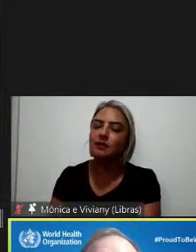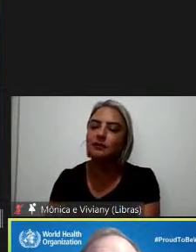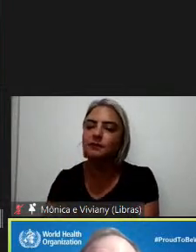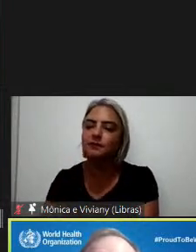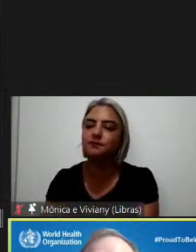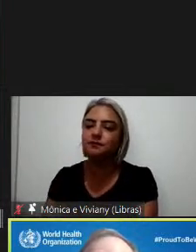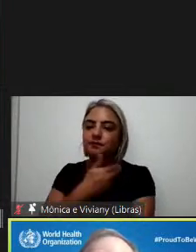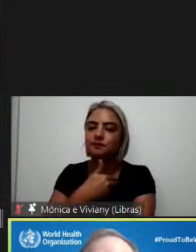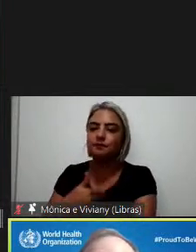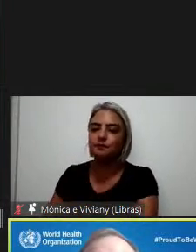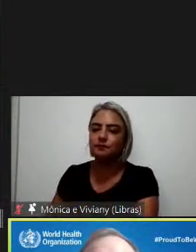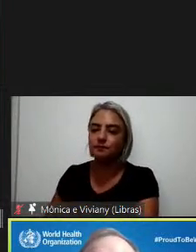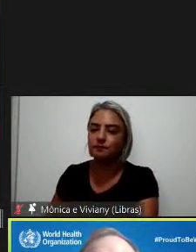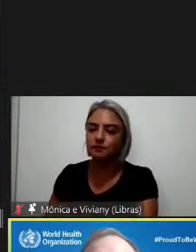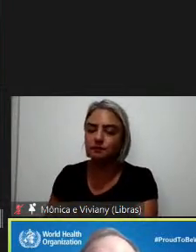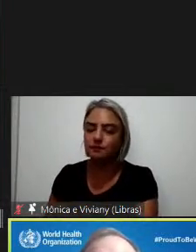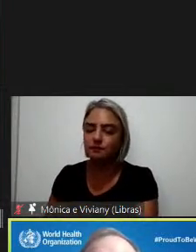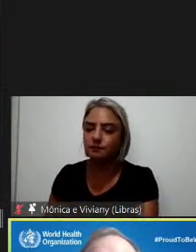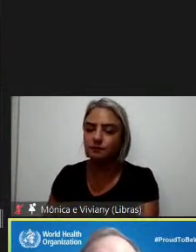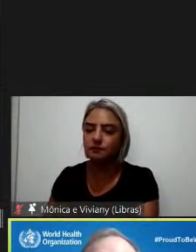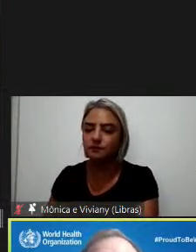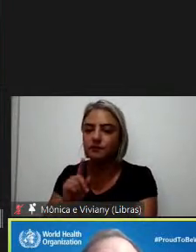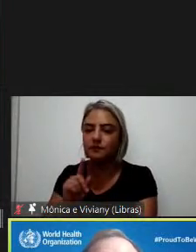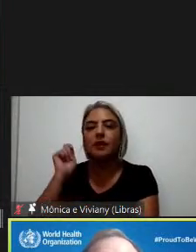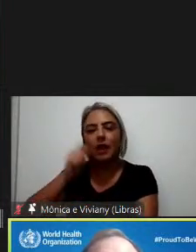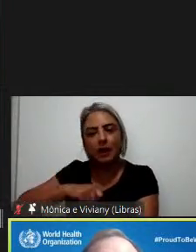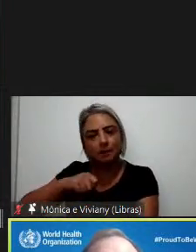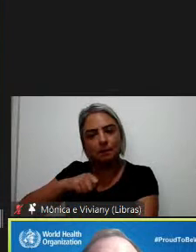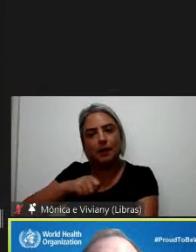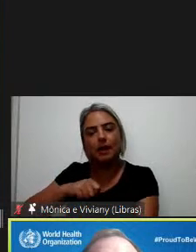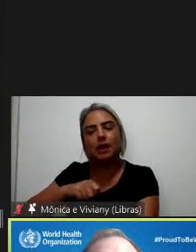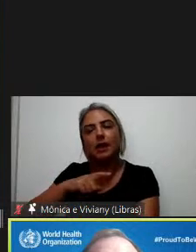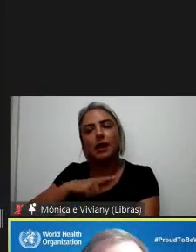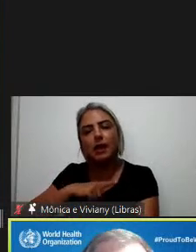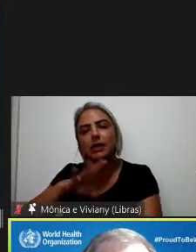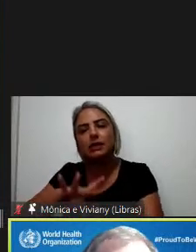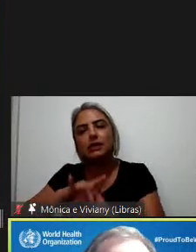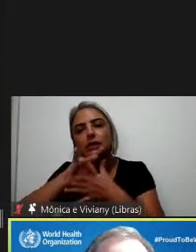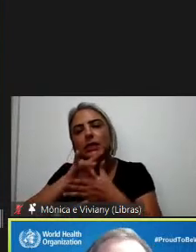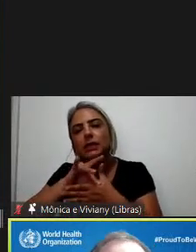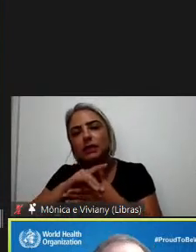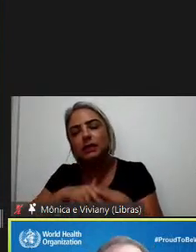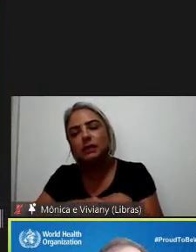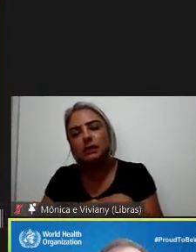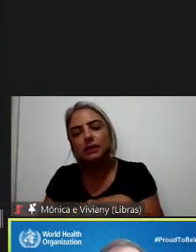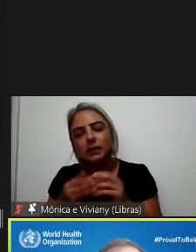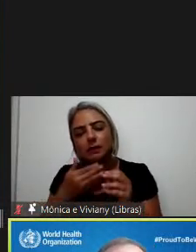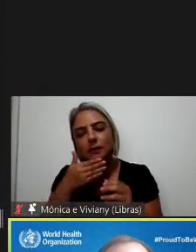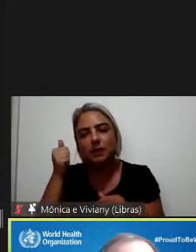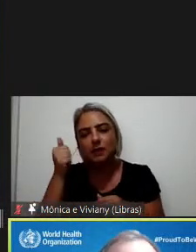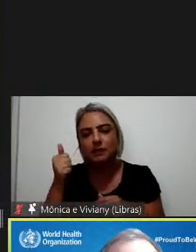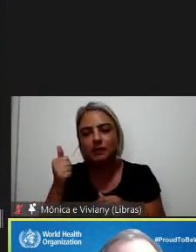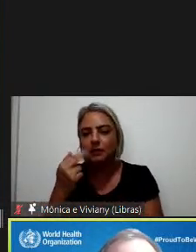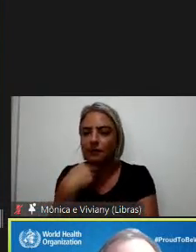been extremely capable of leading on the improvement of nutrition. So thank you very much.